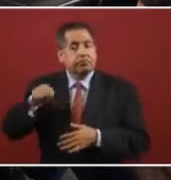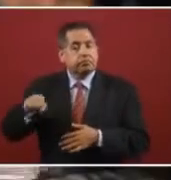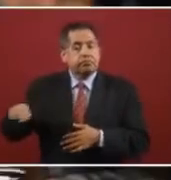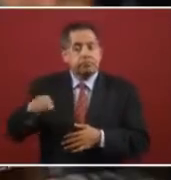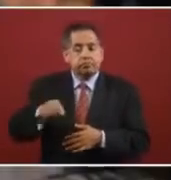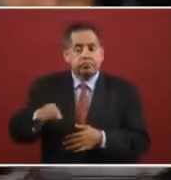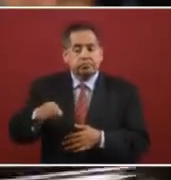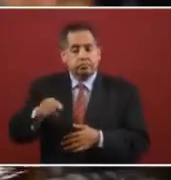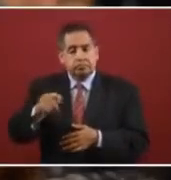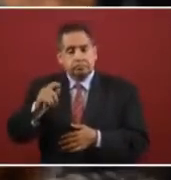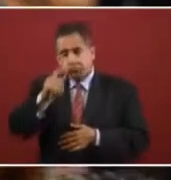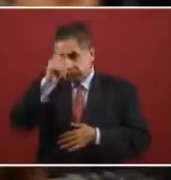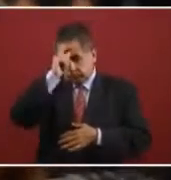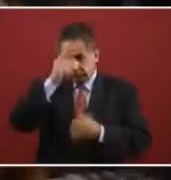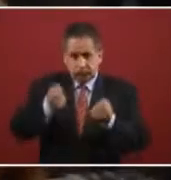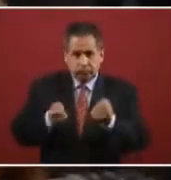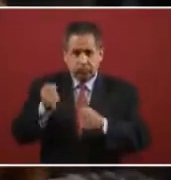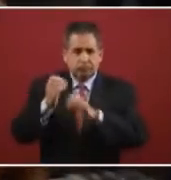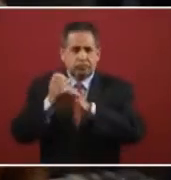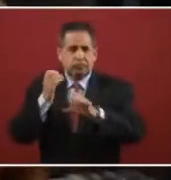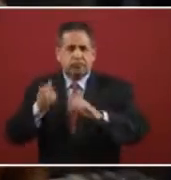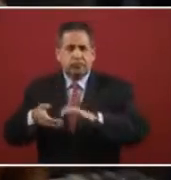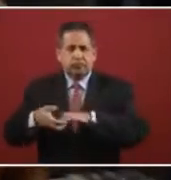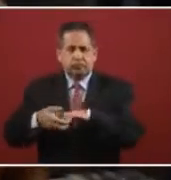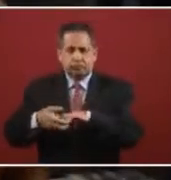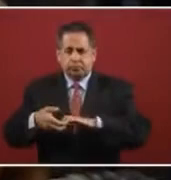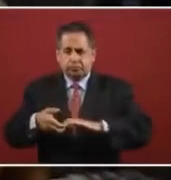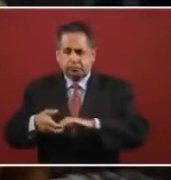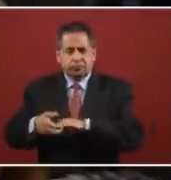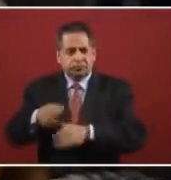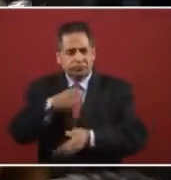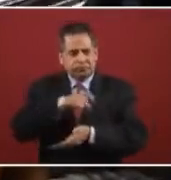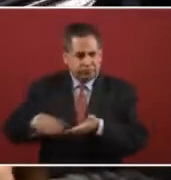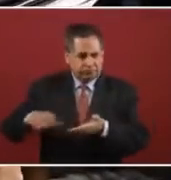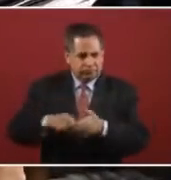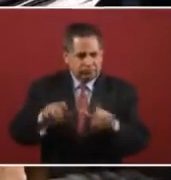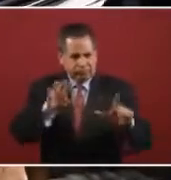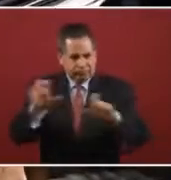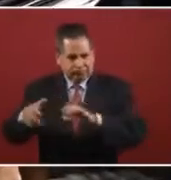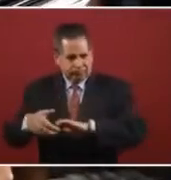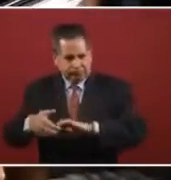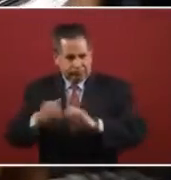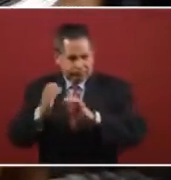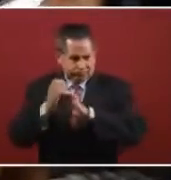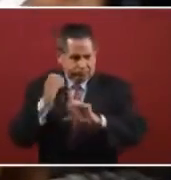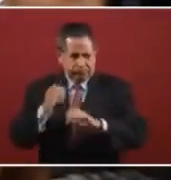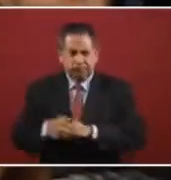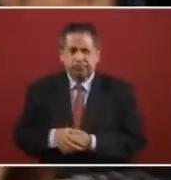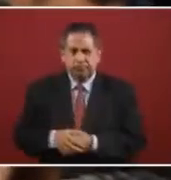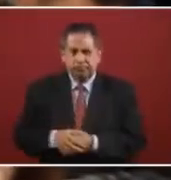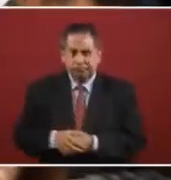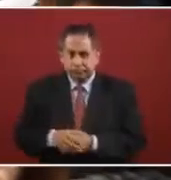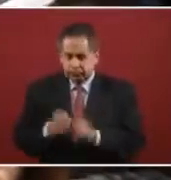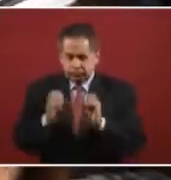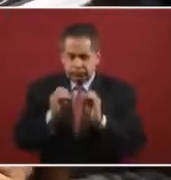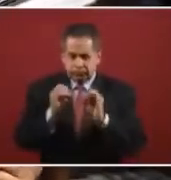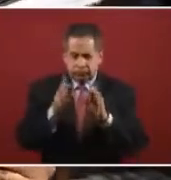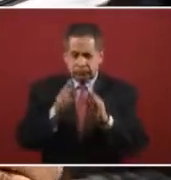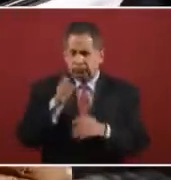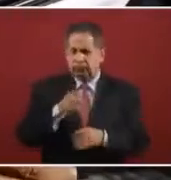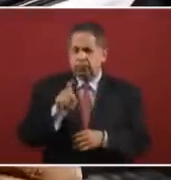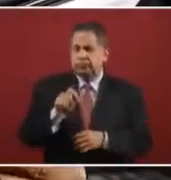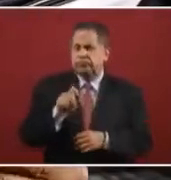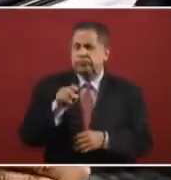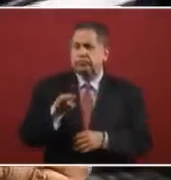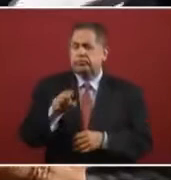operators came from the pipes regarding the 700 pipes. Se inició el oficio